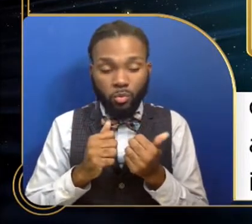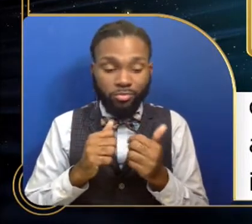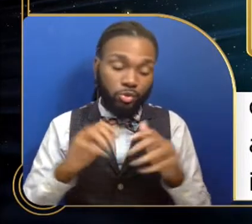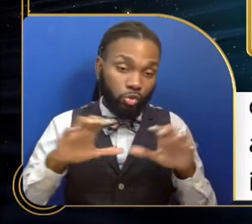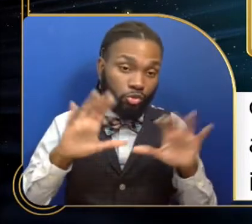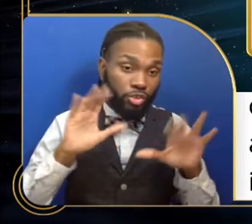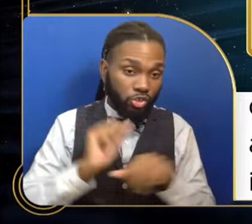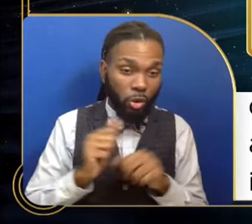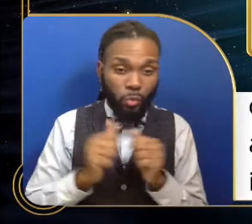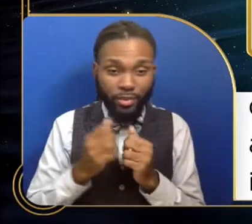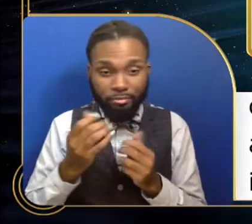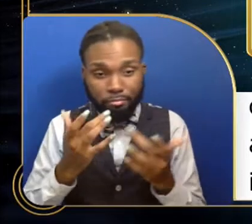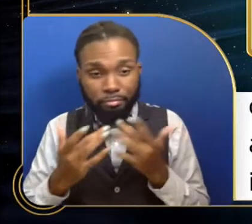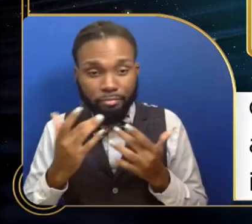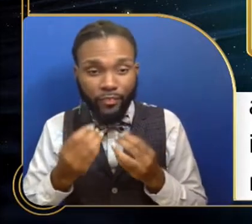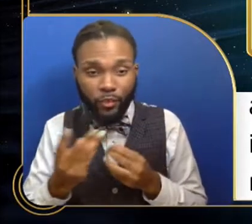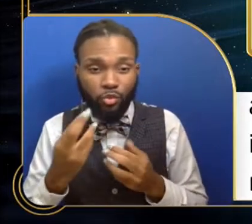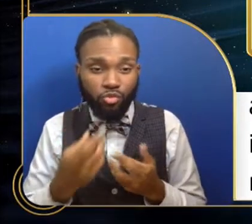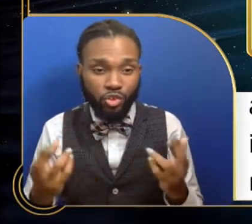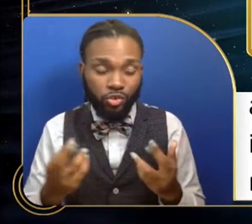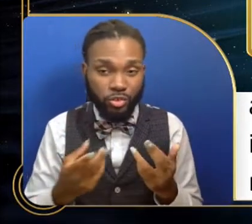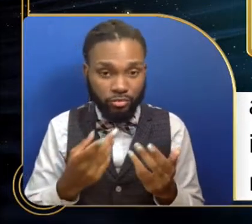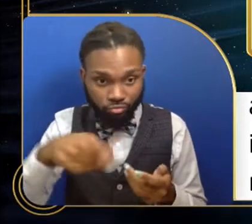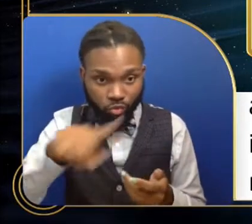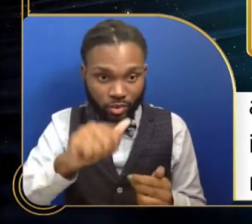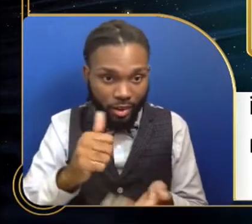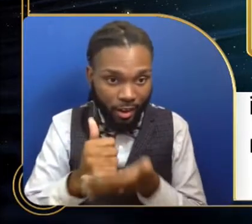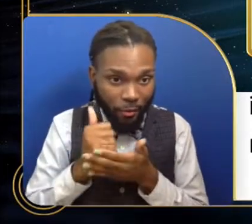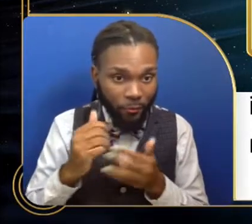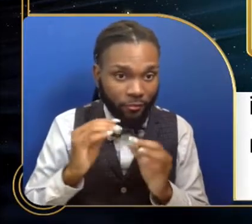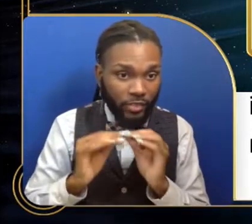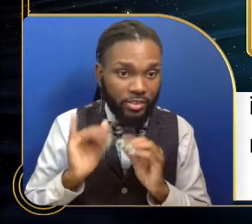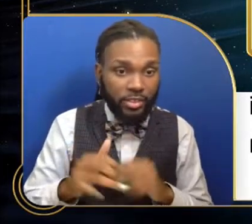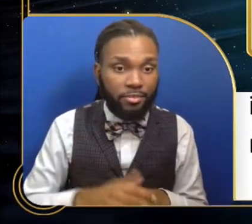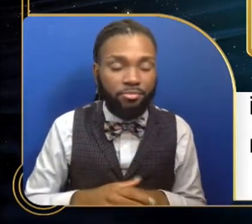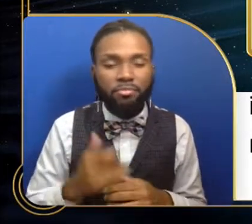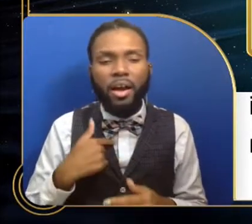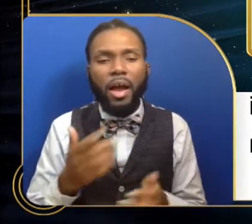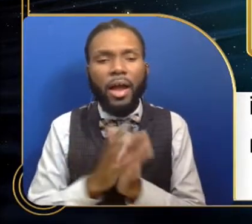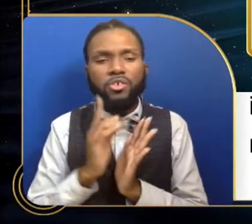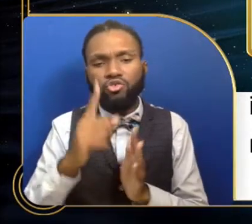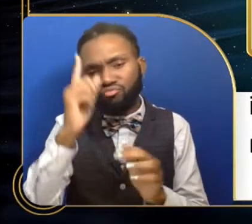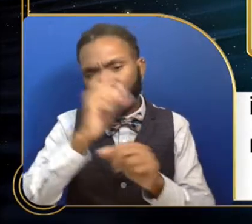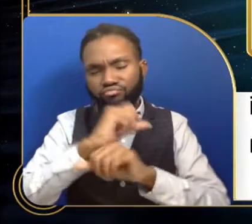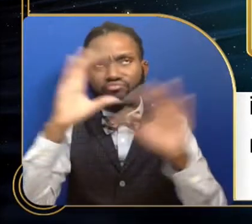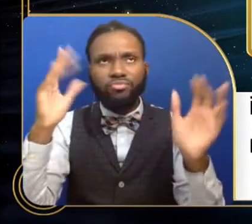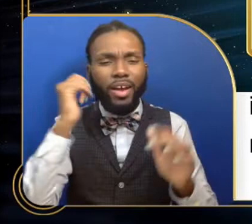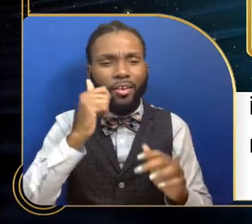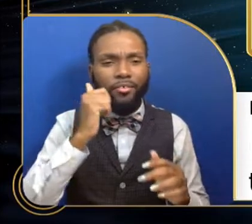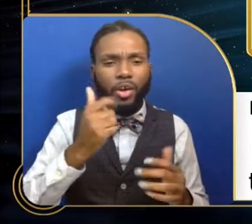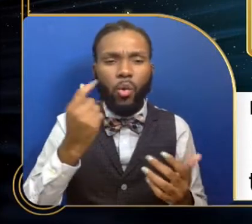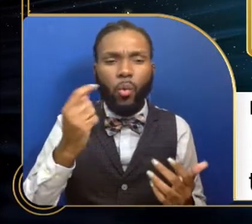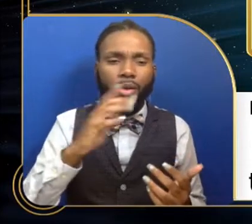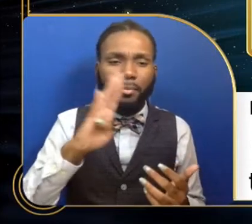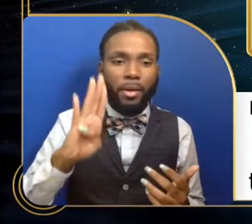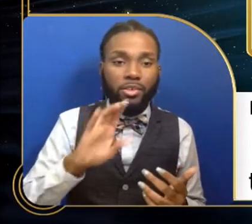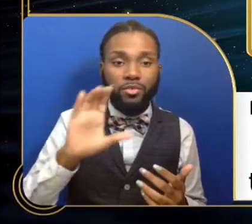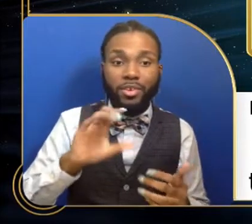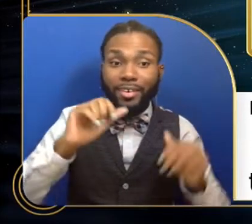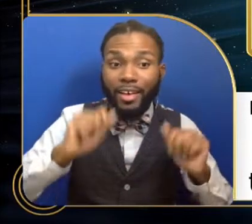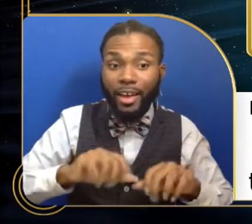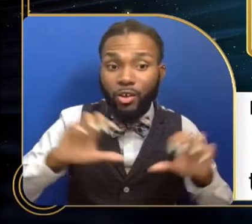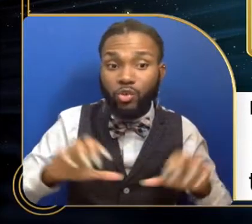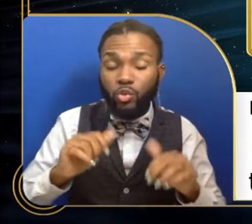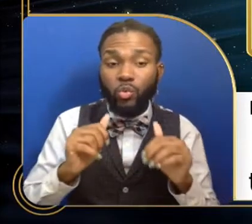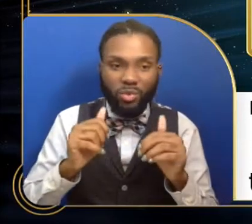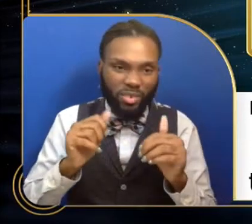and I need to fix that. I ask you to imagine, as I do every day, what the Bazelon Center could do with enough